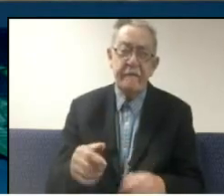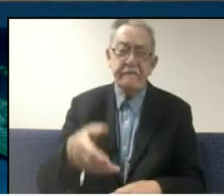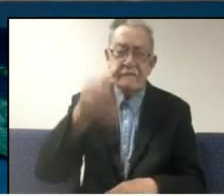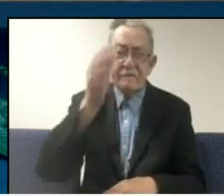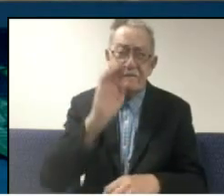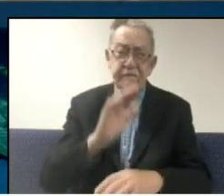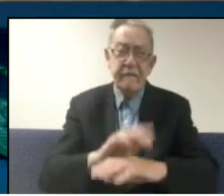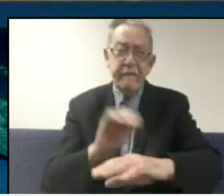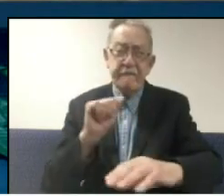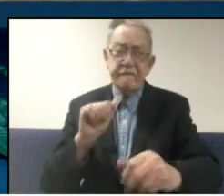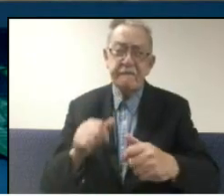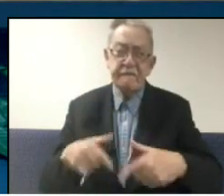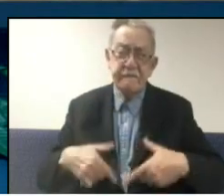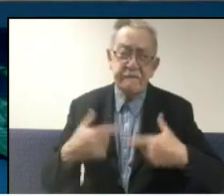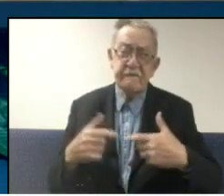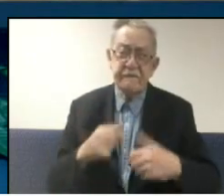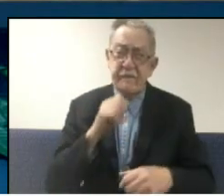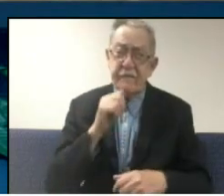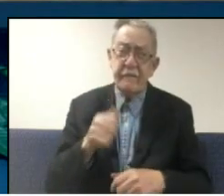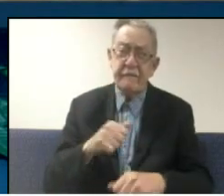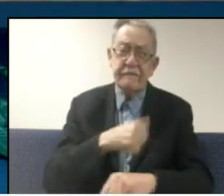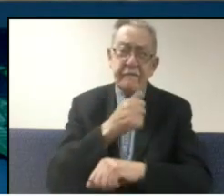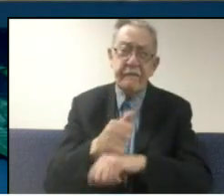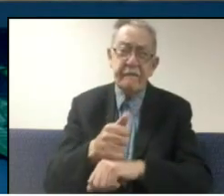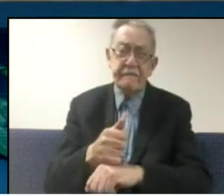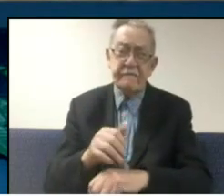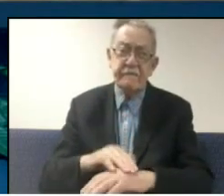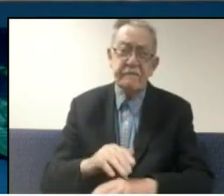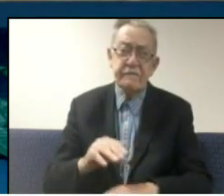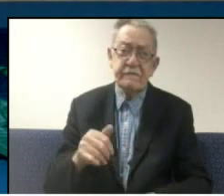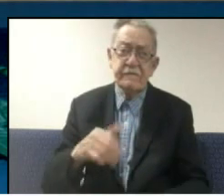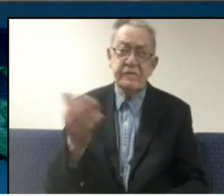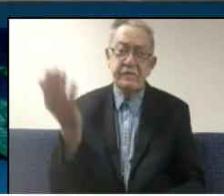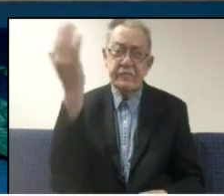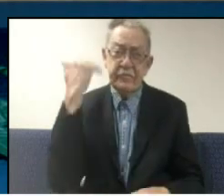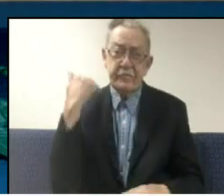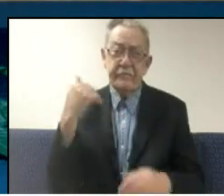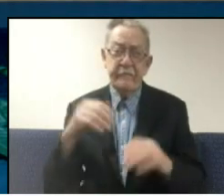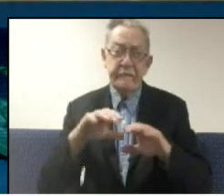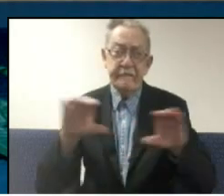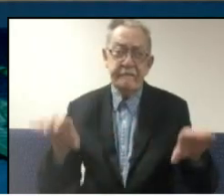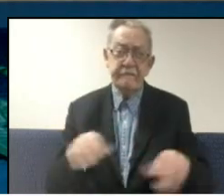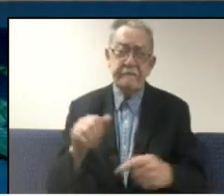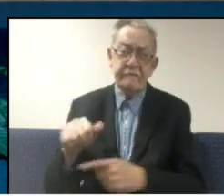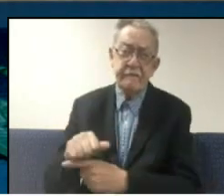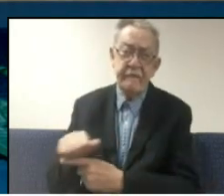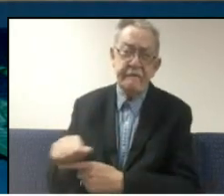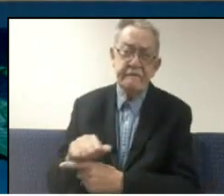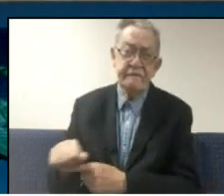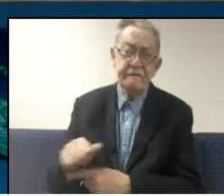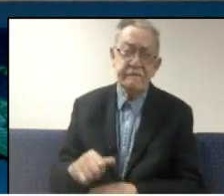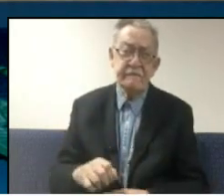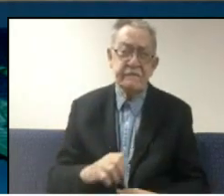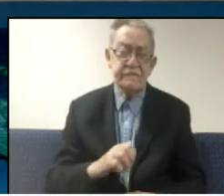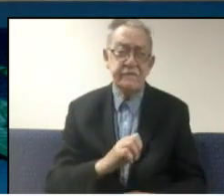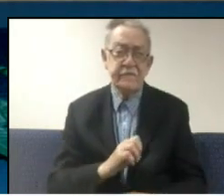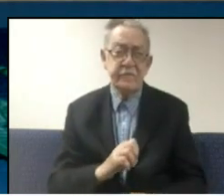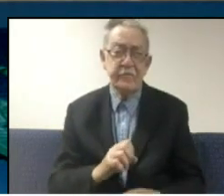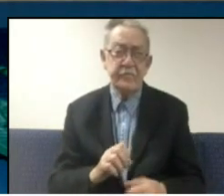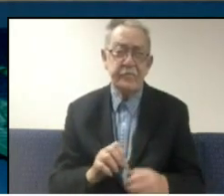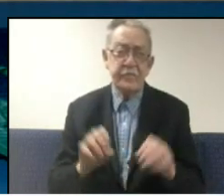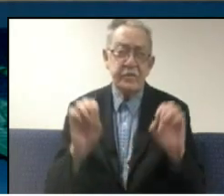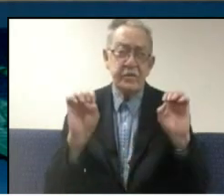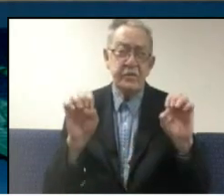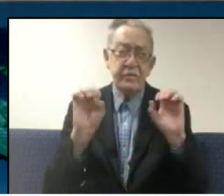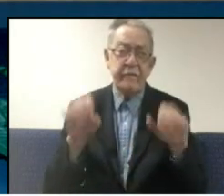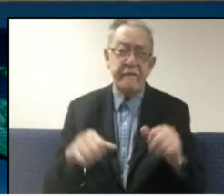He doesn't base it on your past behavior, your training, your education, your success,